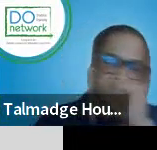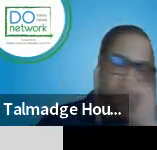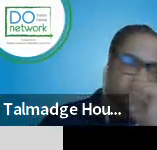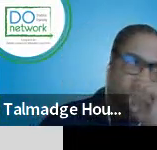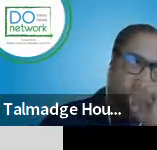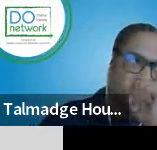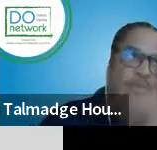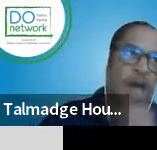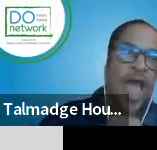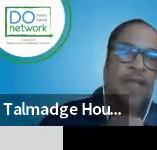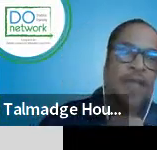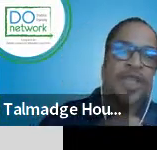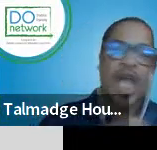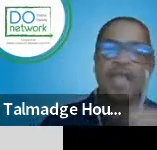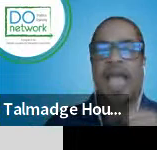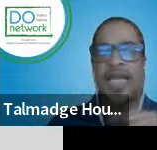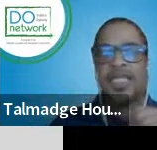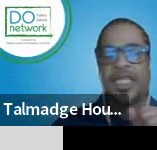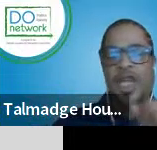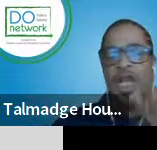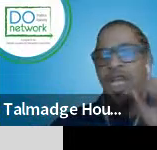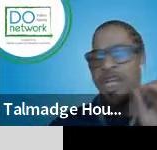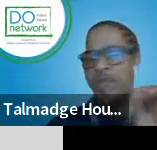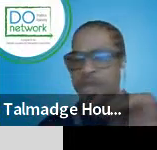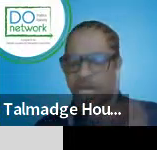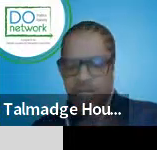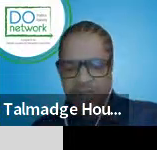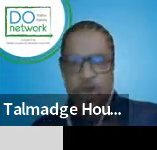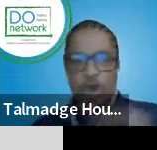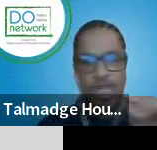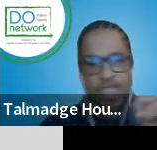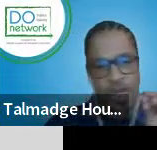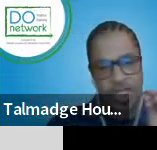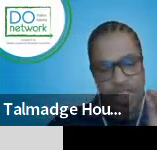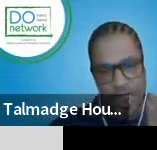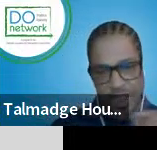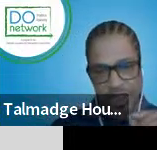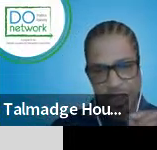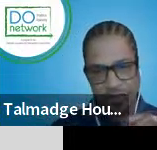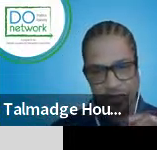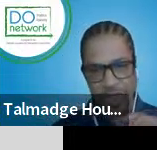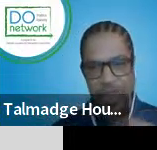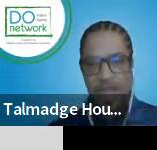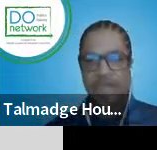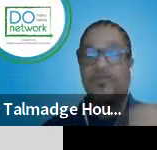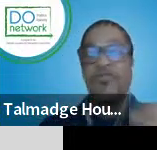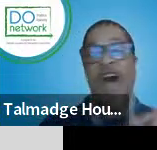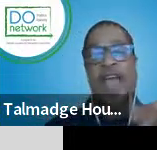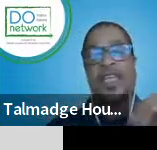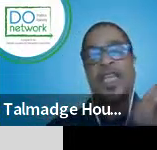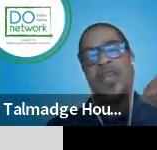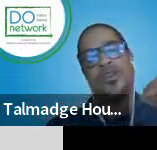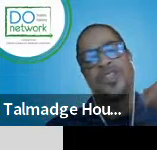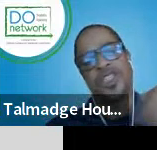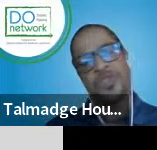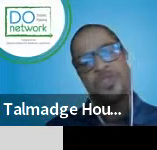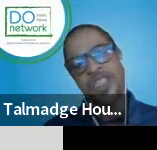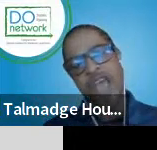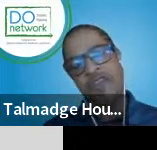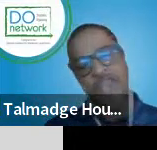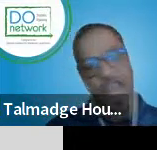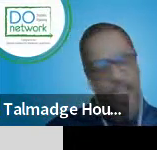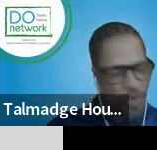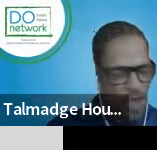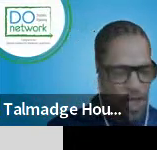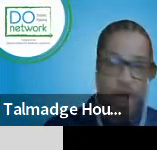Network by contacting independent living or resource centers to find your systems